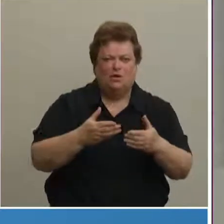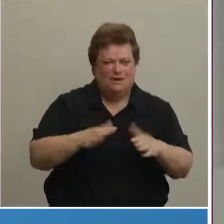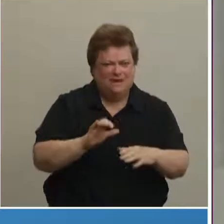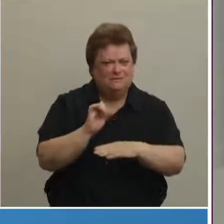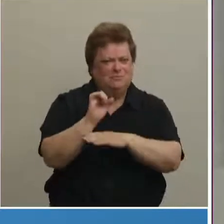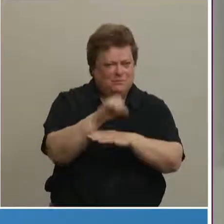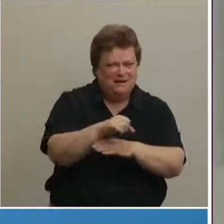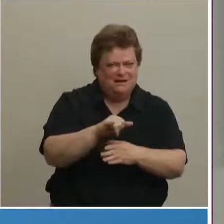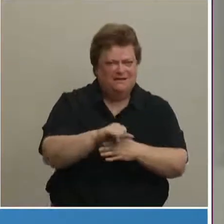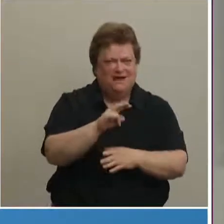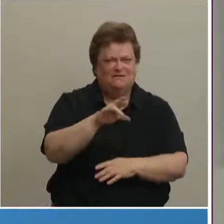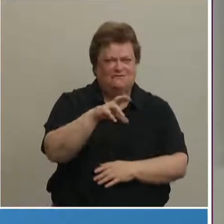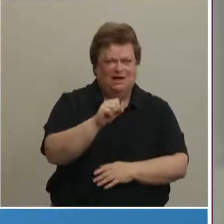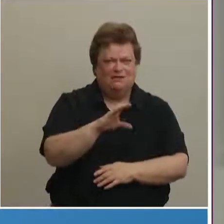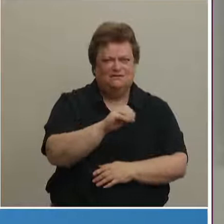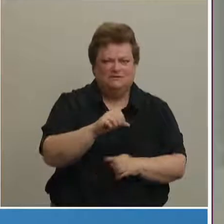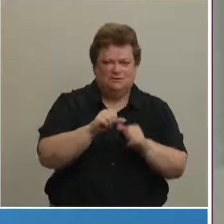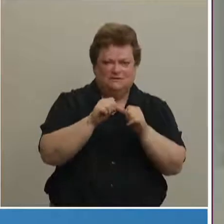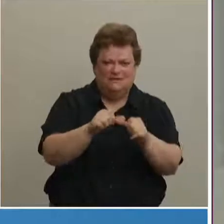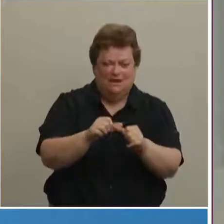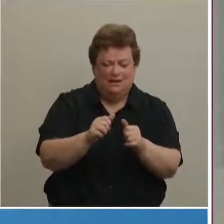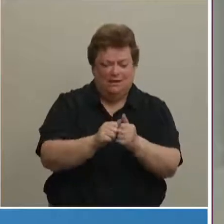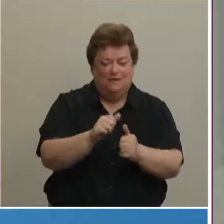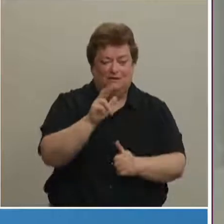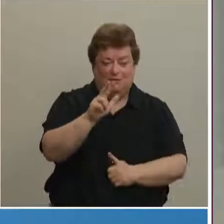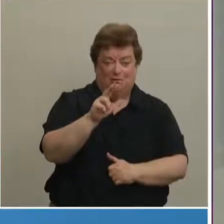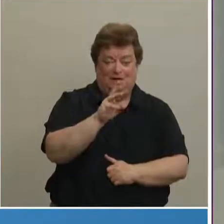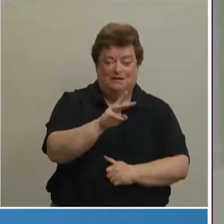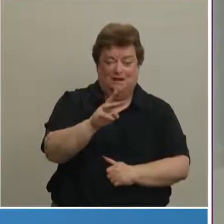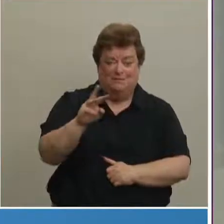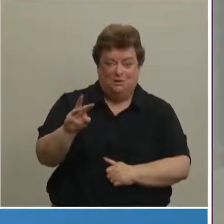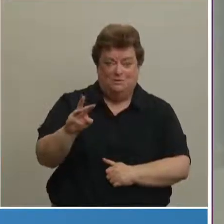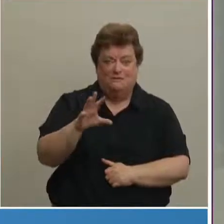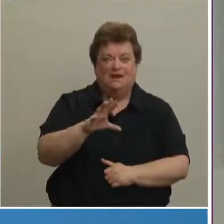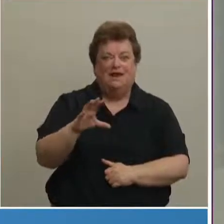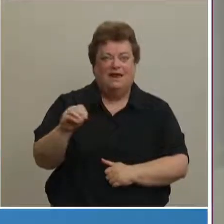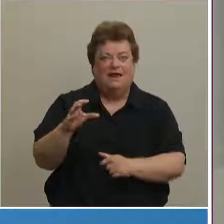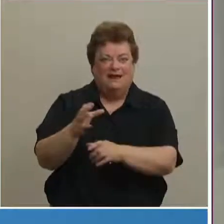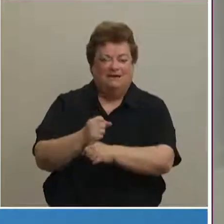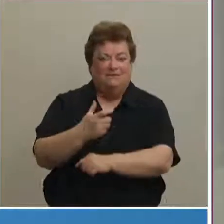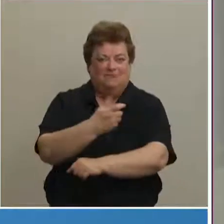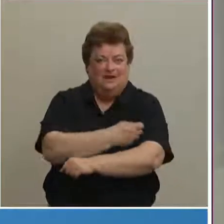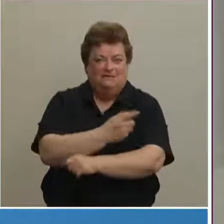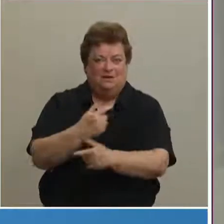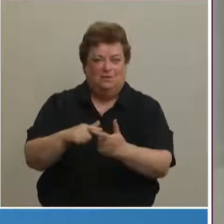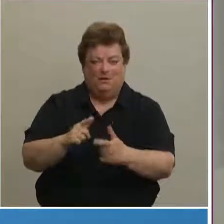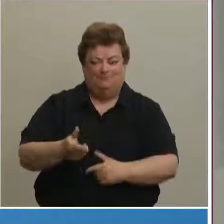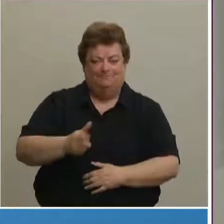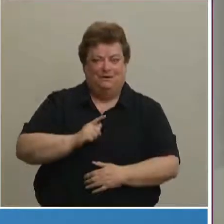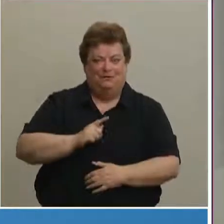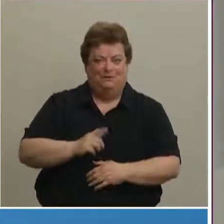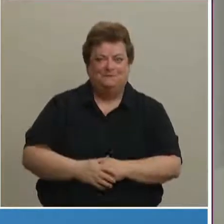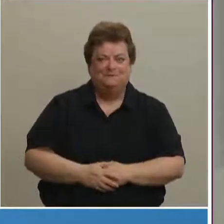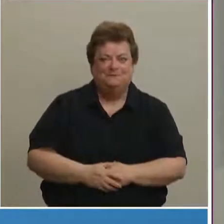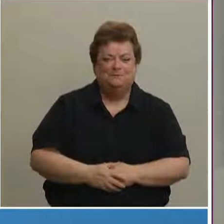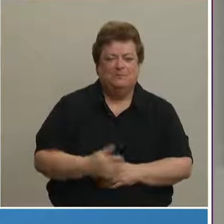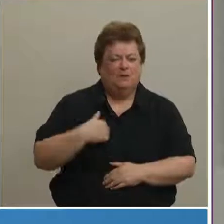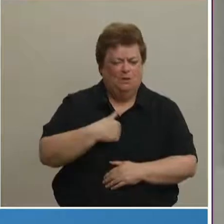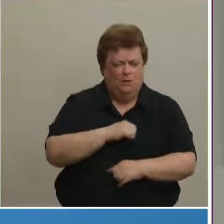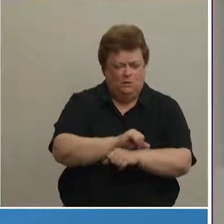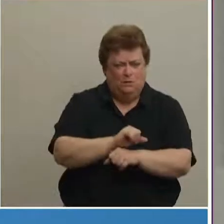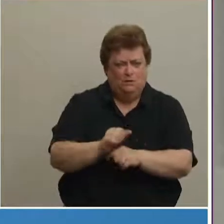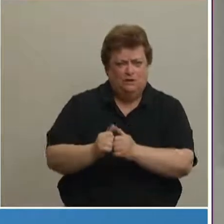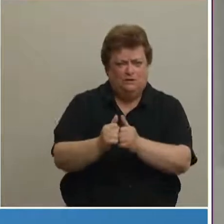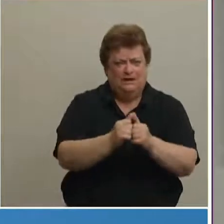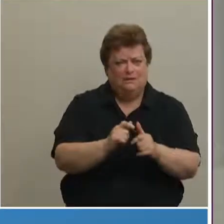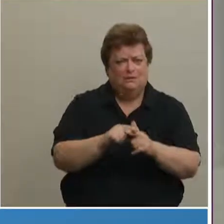and its variants by staying faithful to those 3 W's and getting vaccinated when it's our turn. As we work together to beat the virus